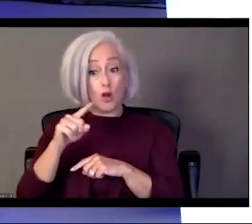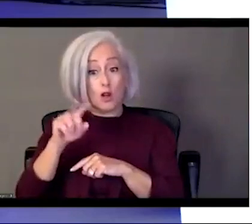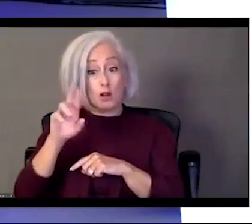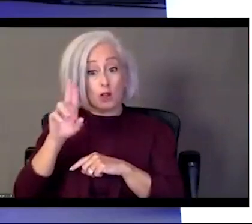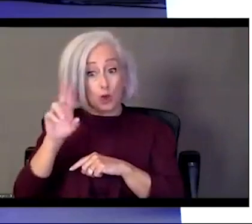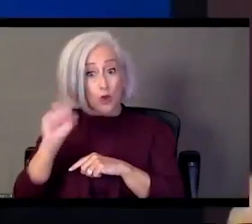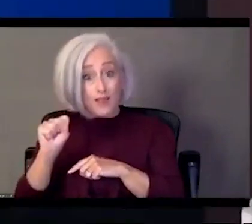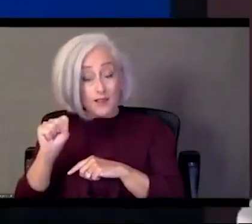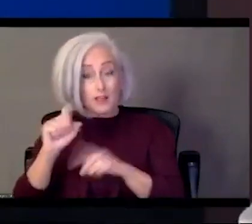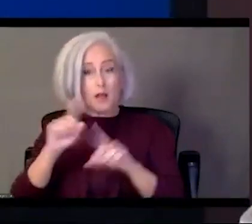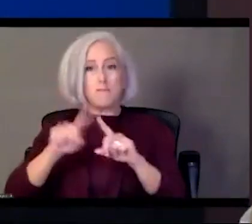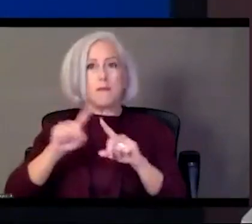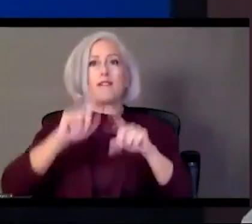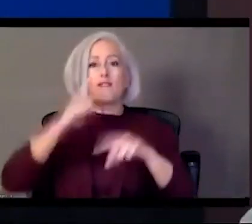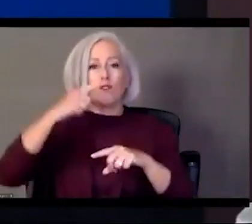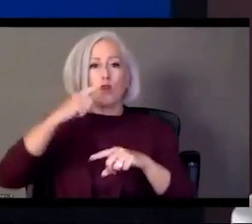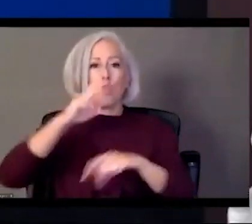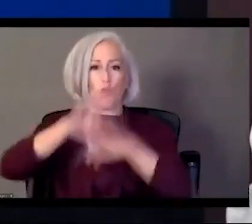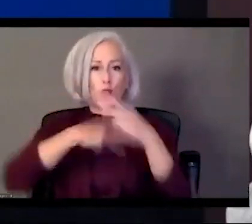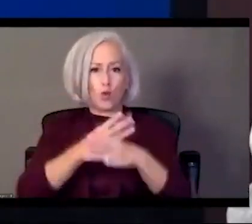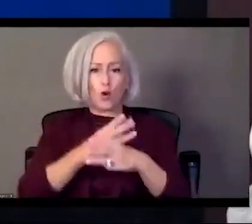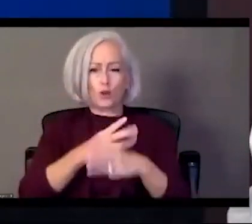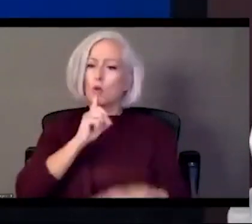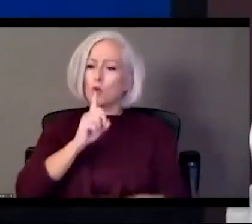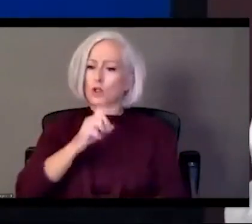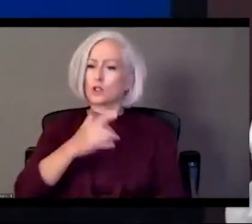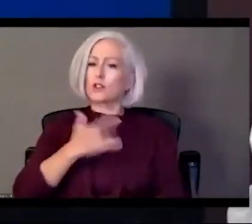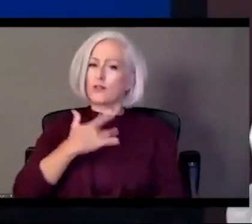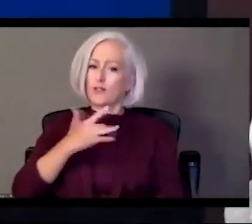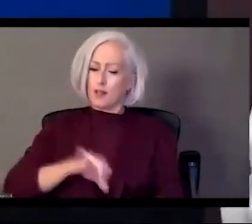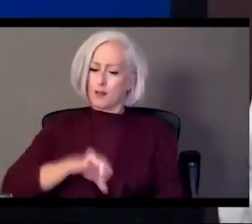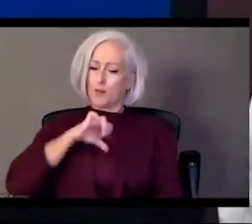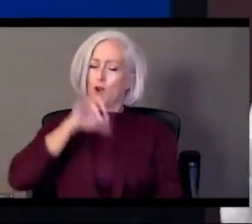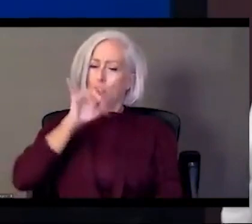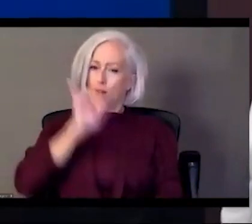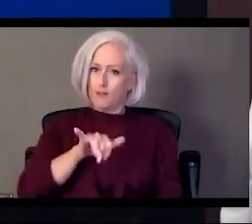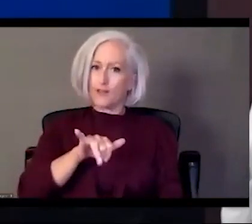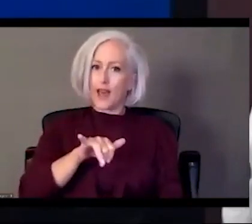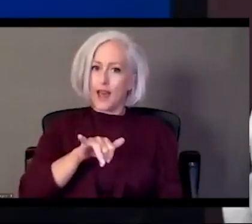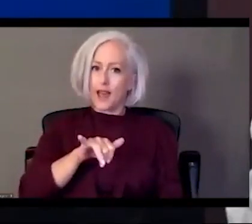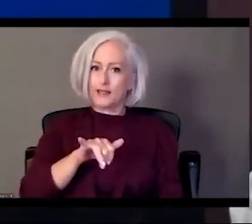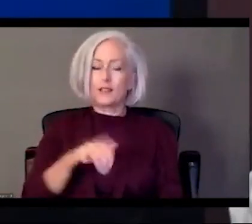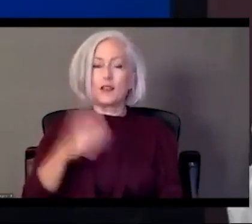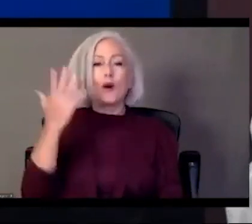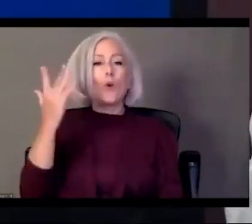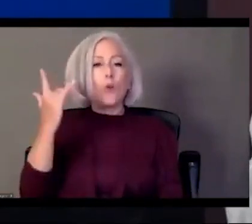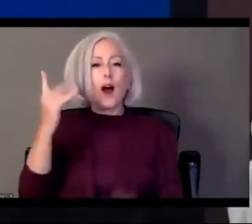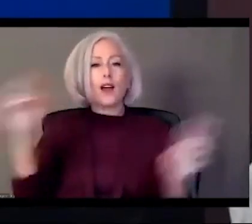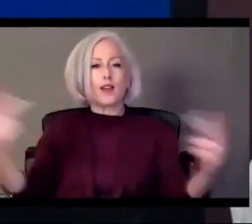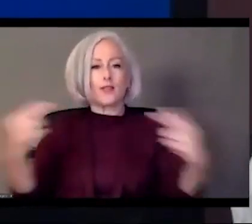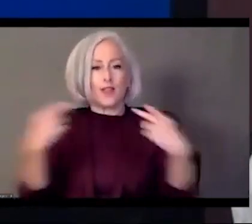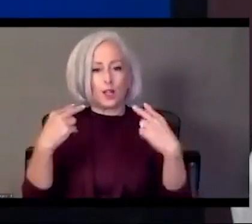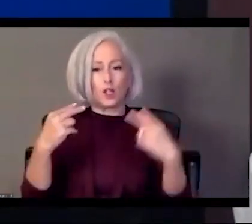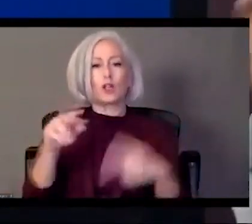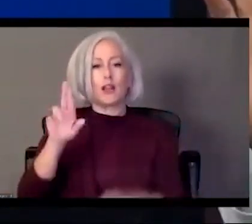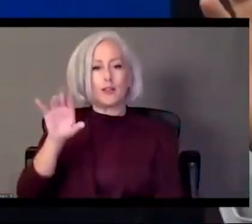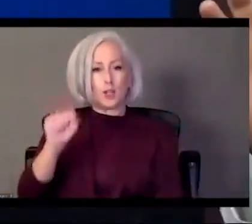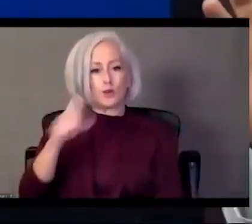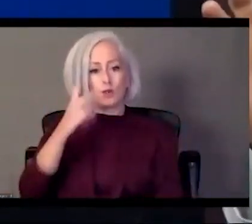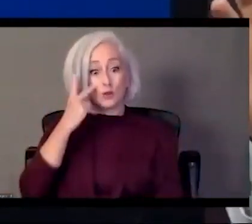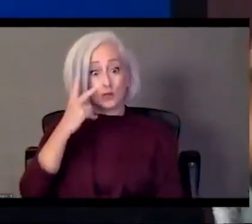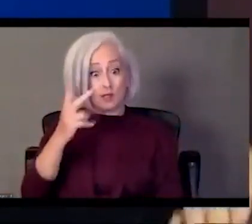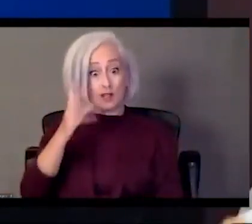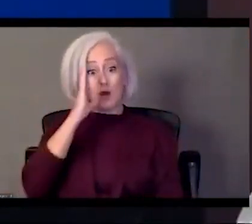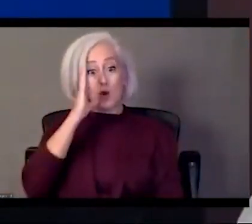Drug Administration. We should be proud of that moment, that they look to us to see whether or not things are truly going to meet all the